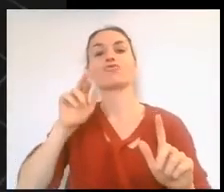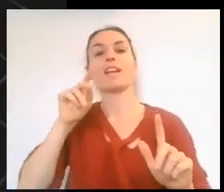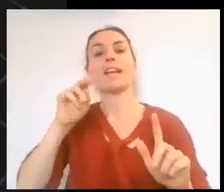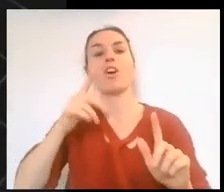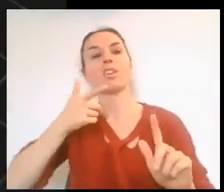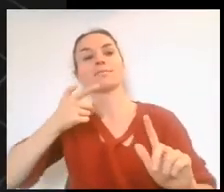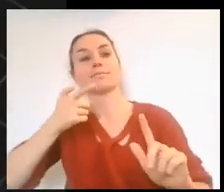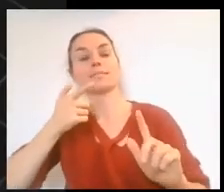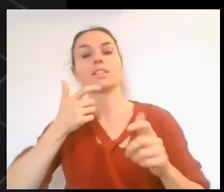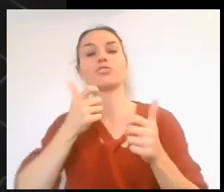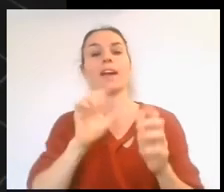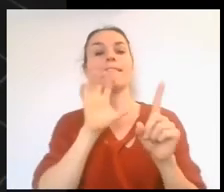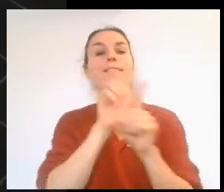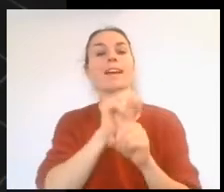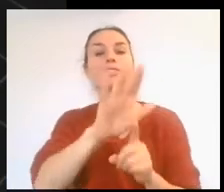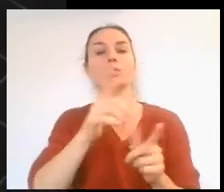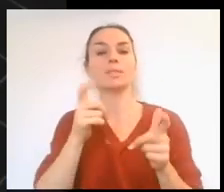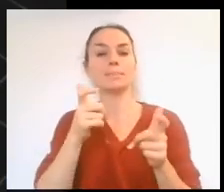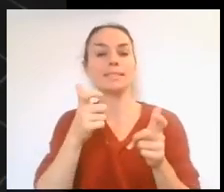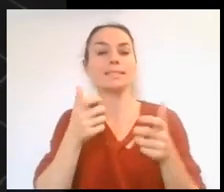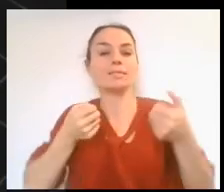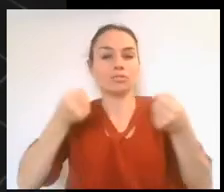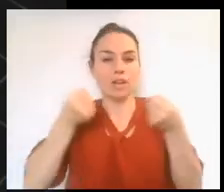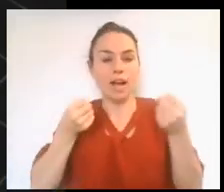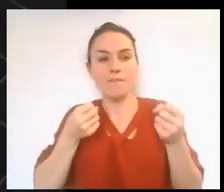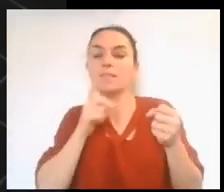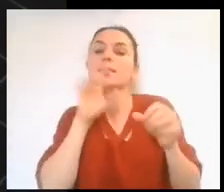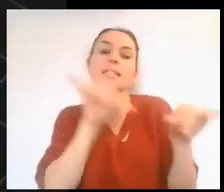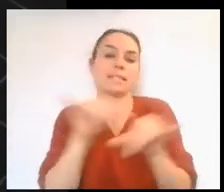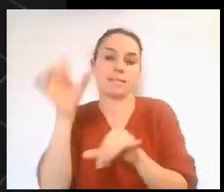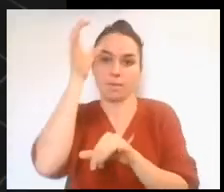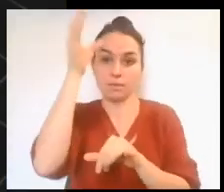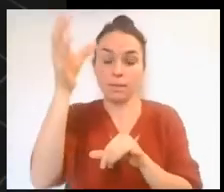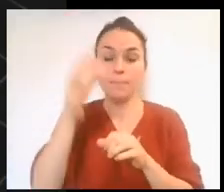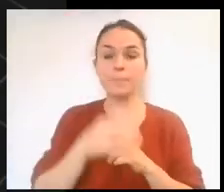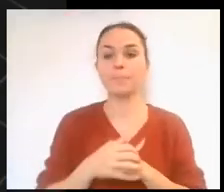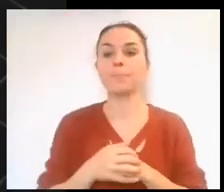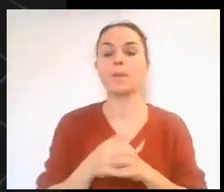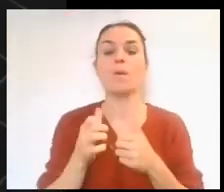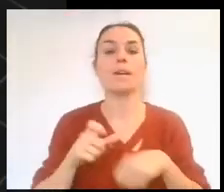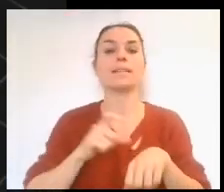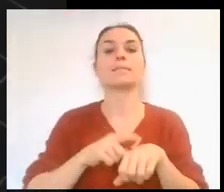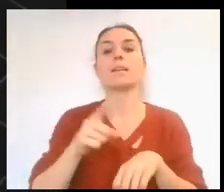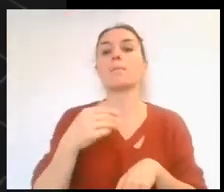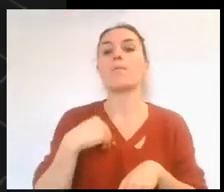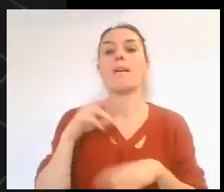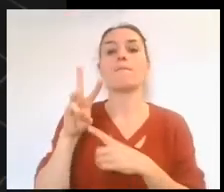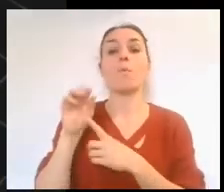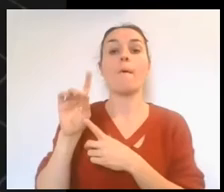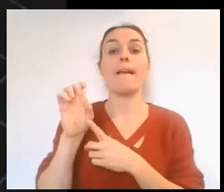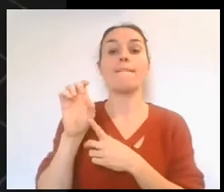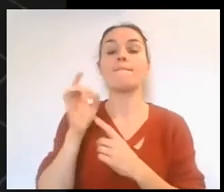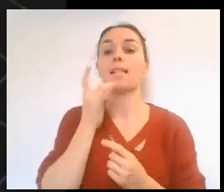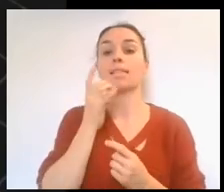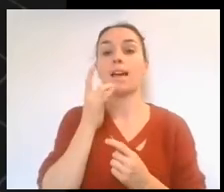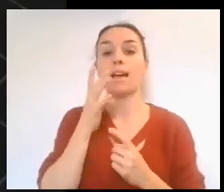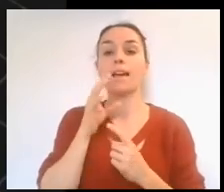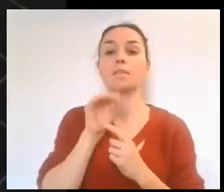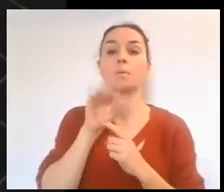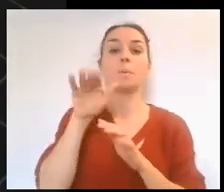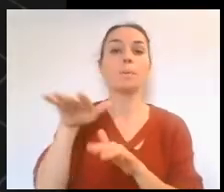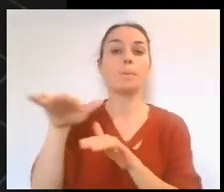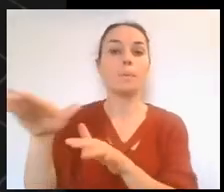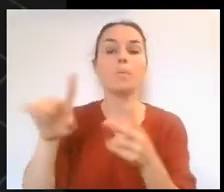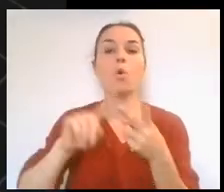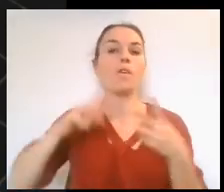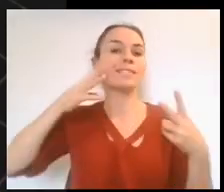is, anytime you have a wave that is emitted by an object, whether it's a light wave or an acoustic